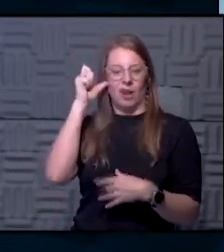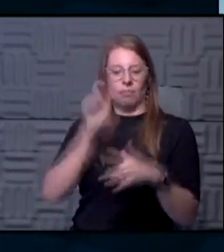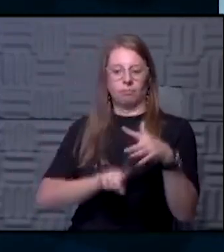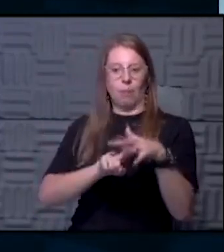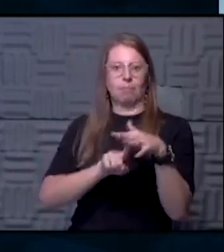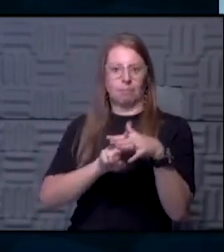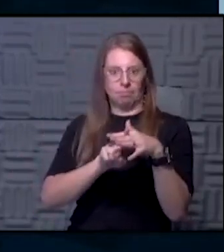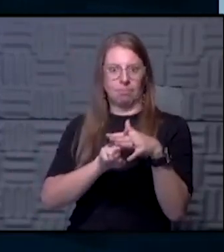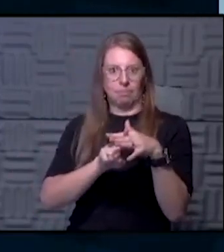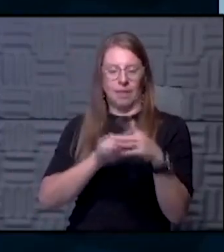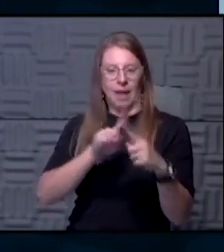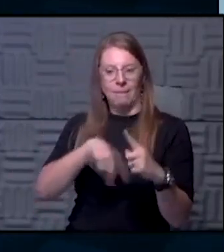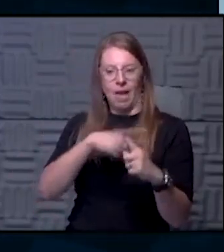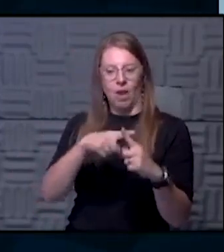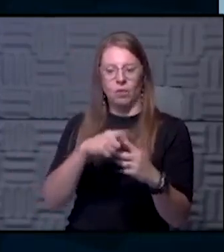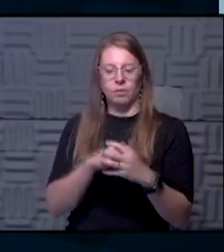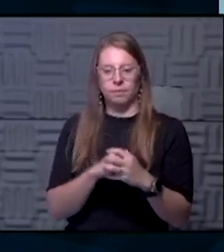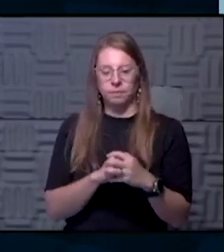up about